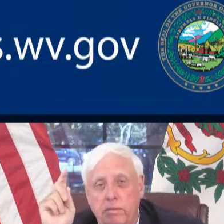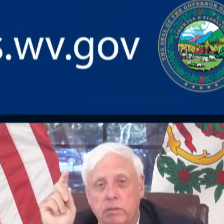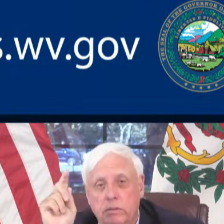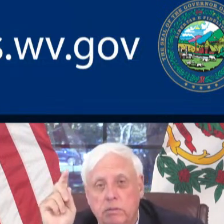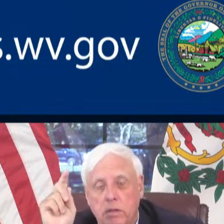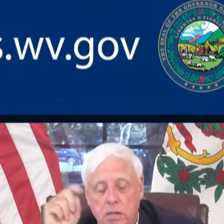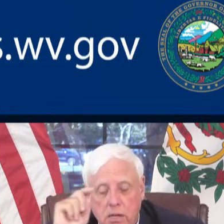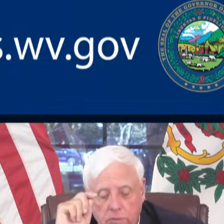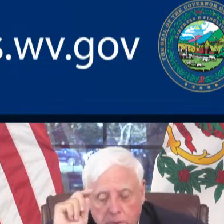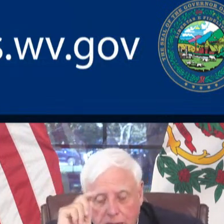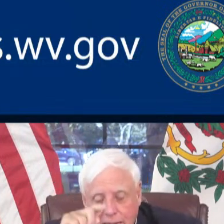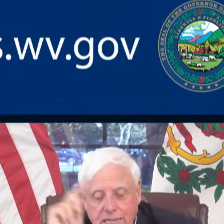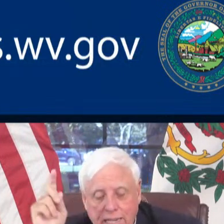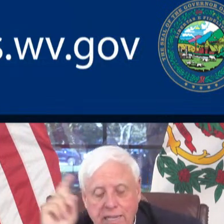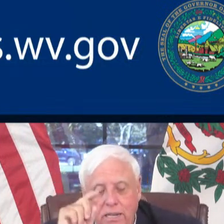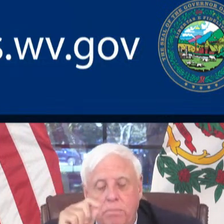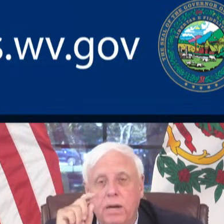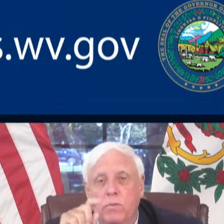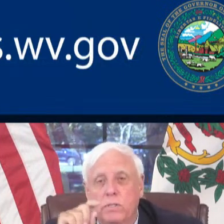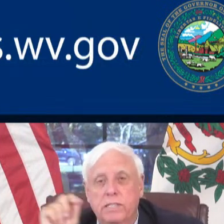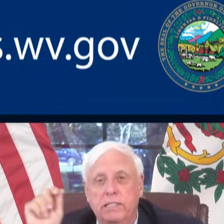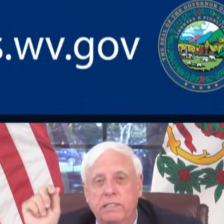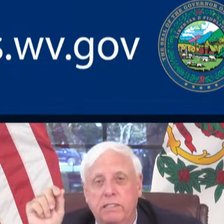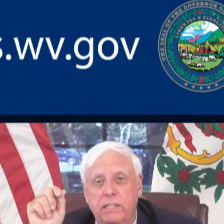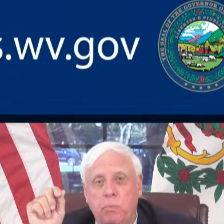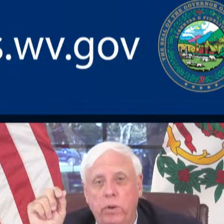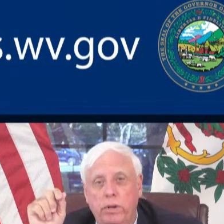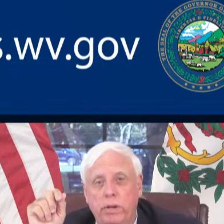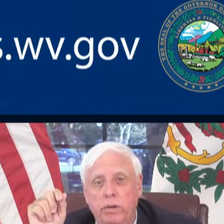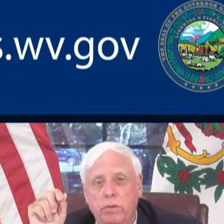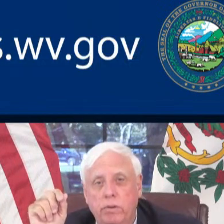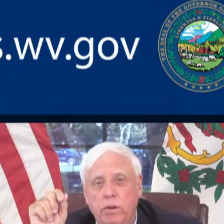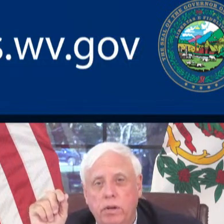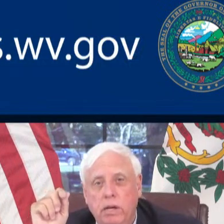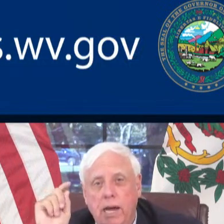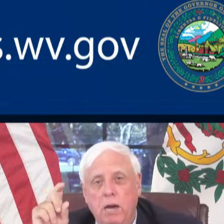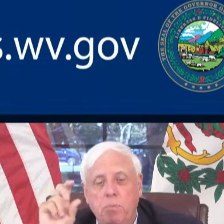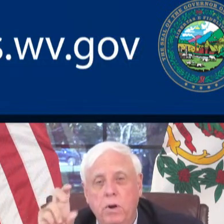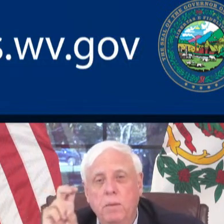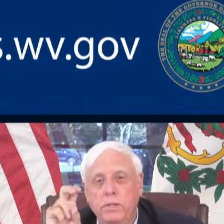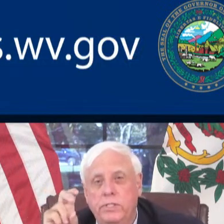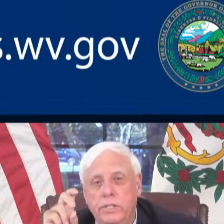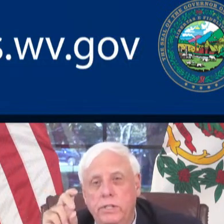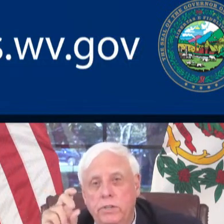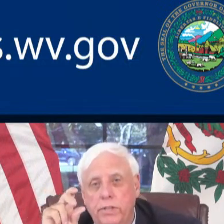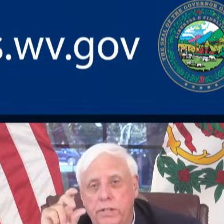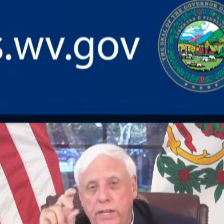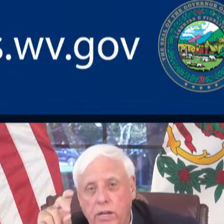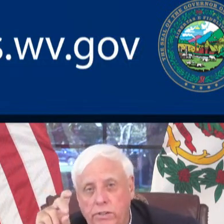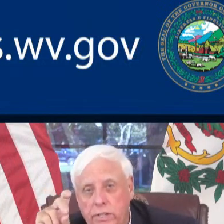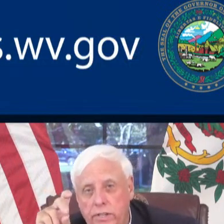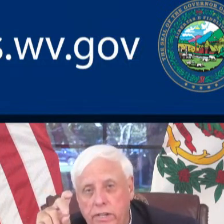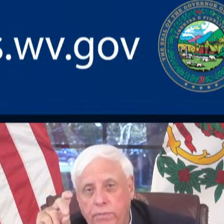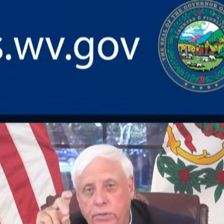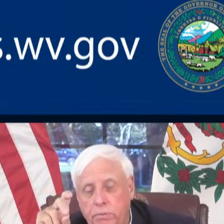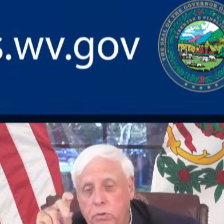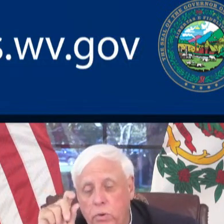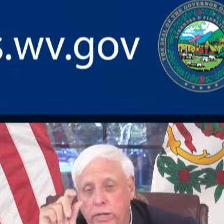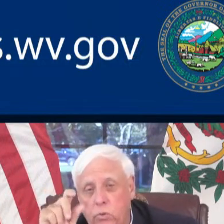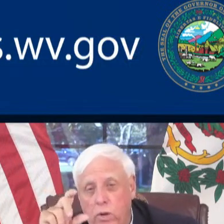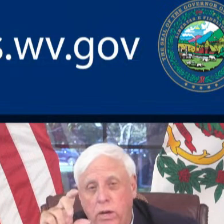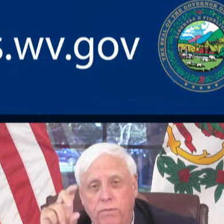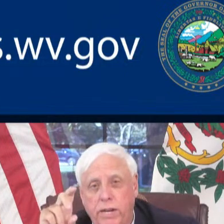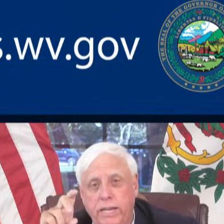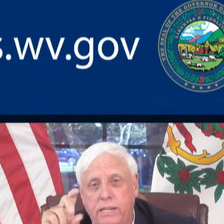64.7. From 18 and above, we're at 66.2. I'll promise you the difference